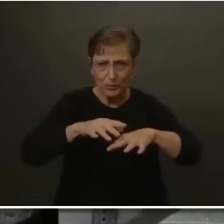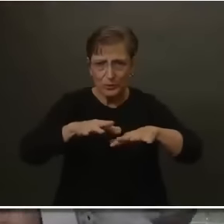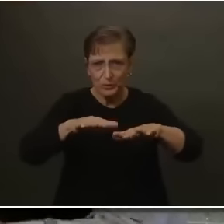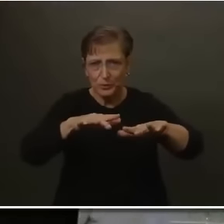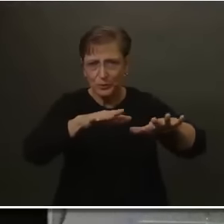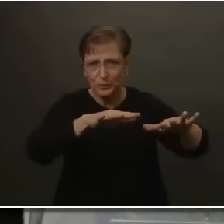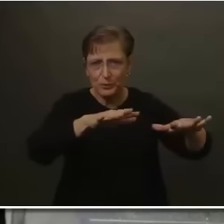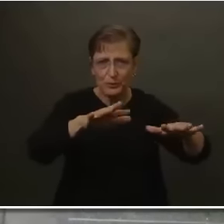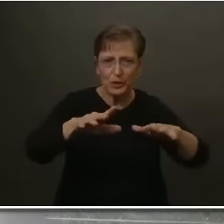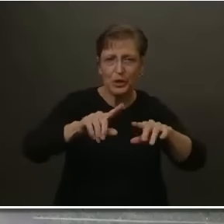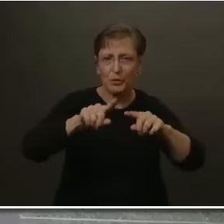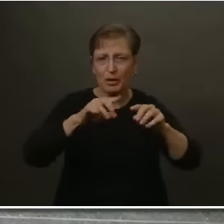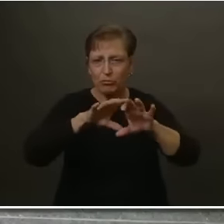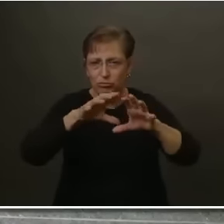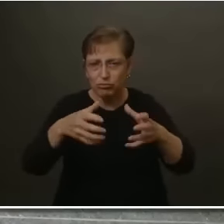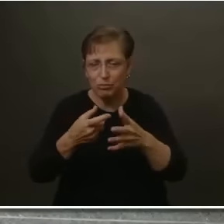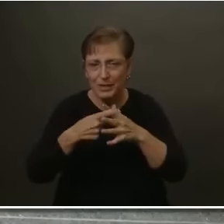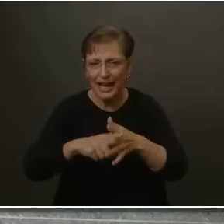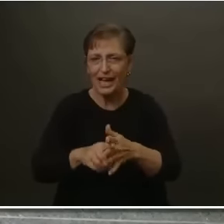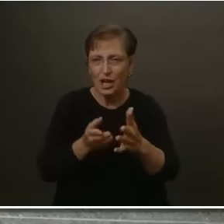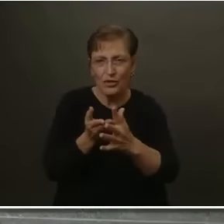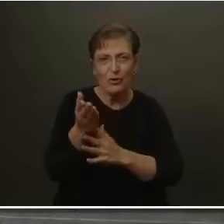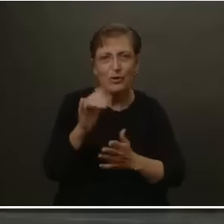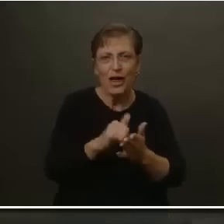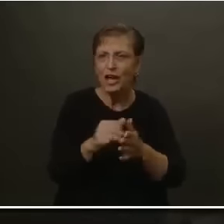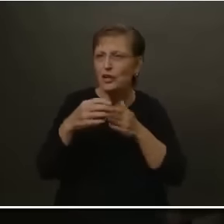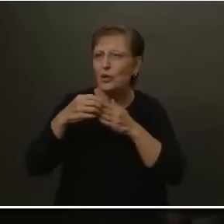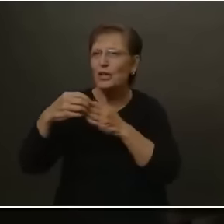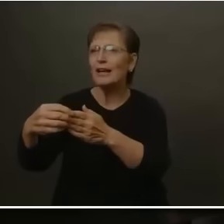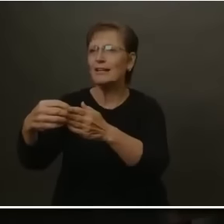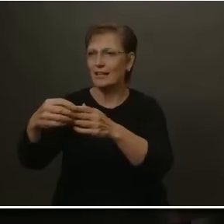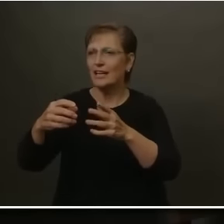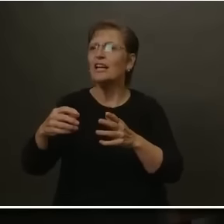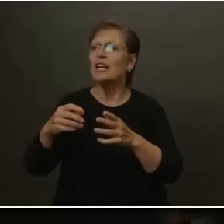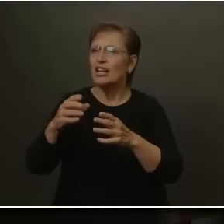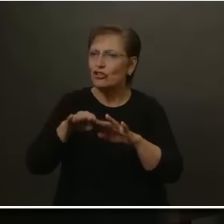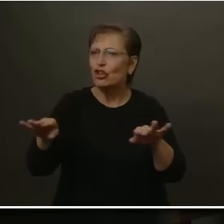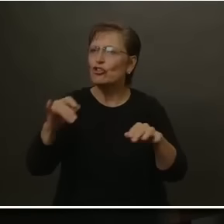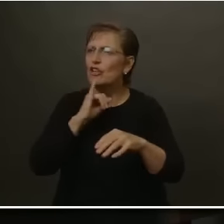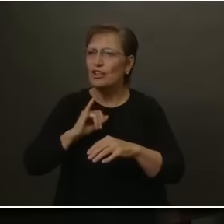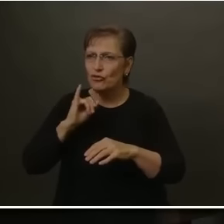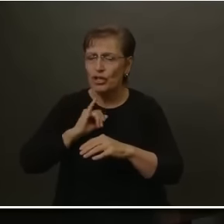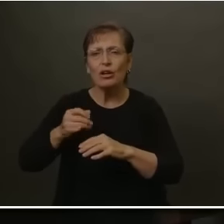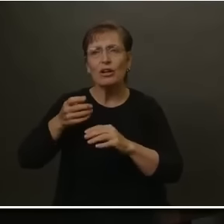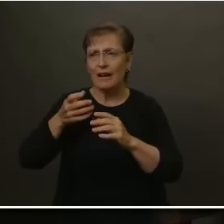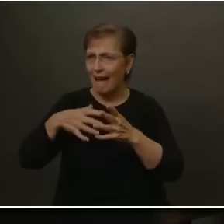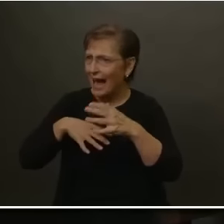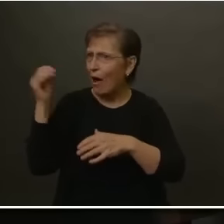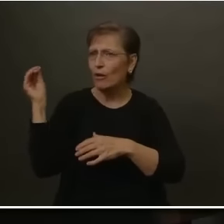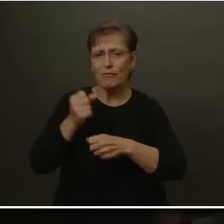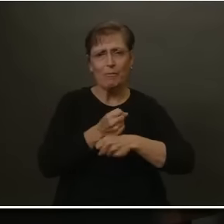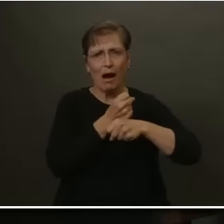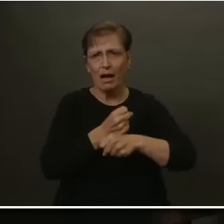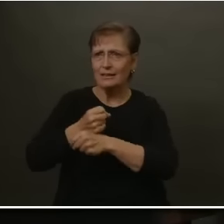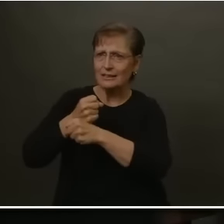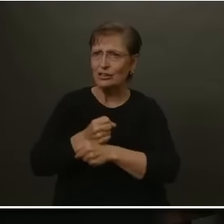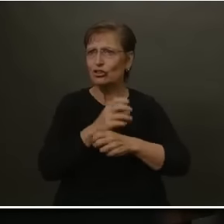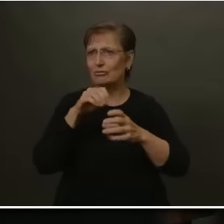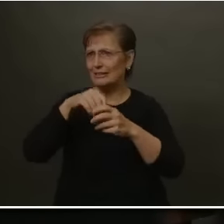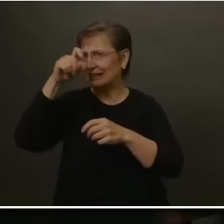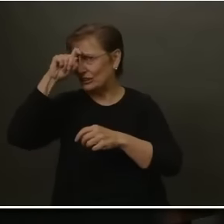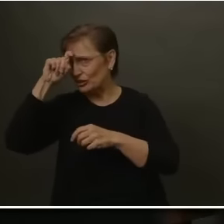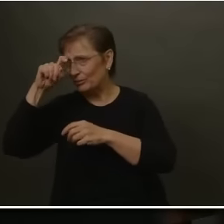creation. Through it, you led the children of Israel out of their bondage in Egypt into the land of promise. In